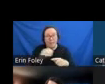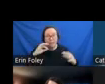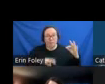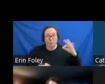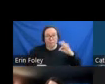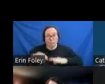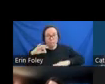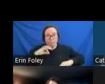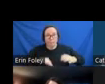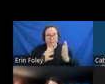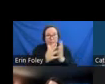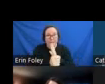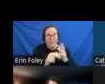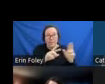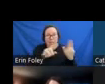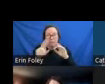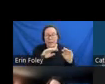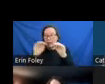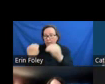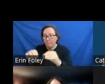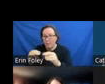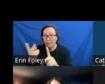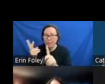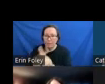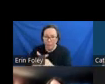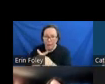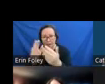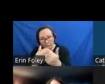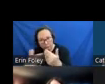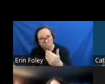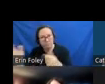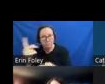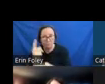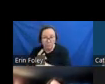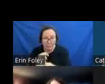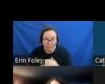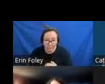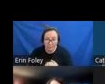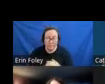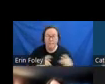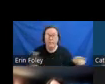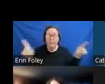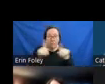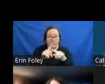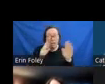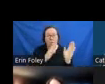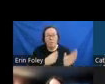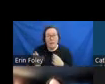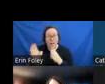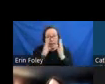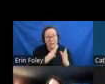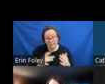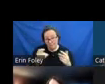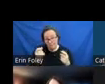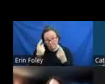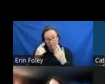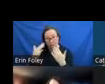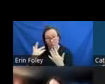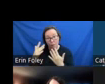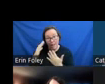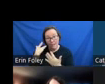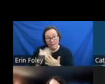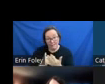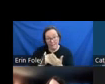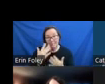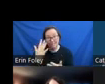All right, so we're not going to panic. We're going to plan. Again, 5 to 10 years is not uncommon. We start taking our